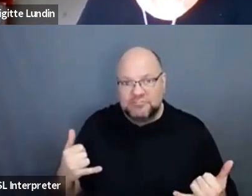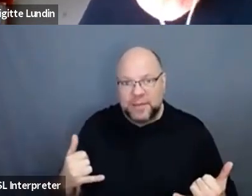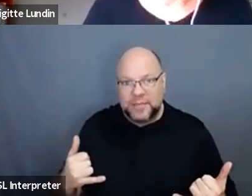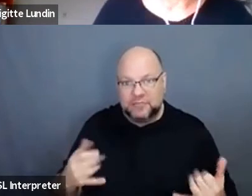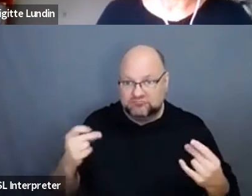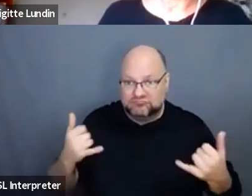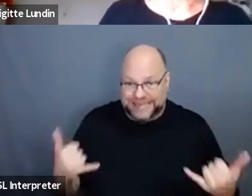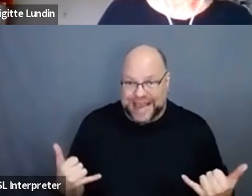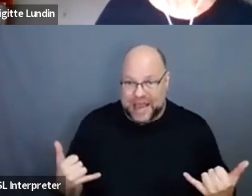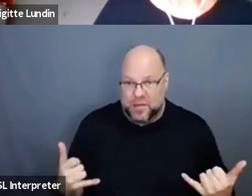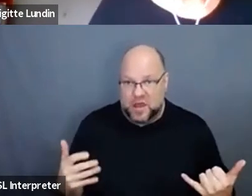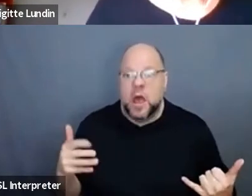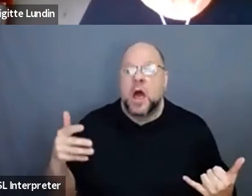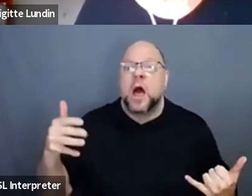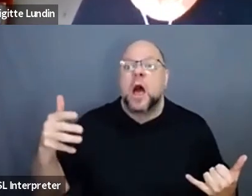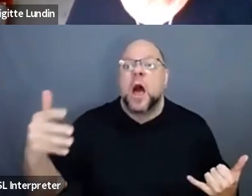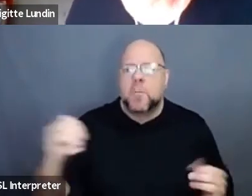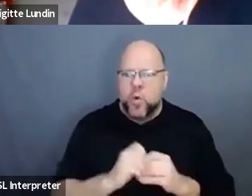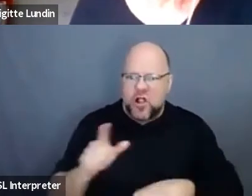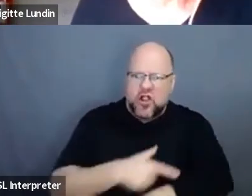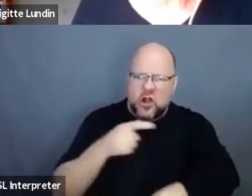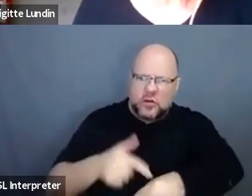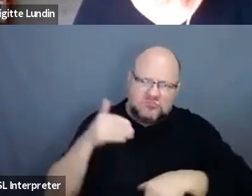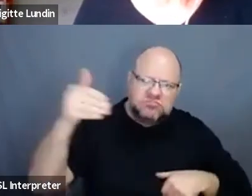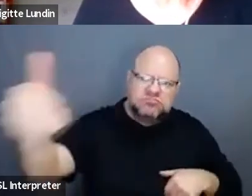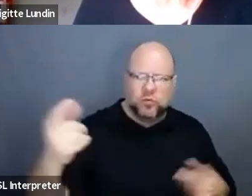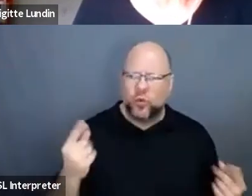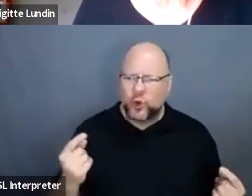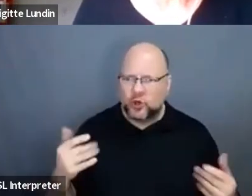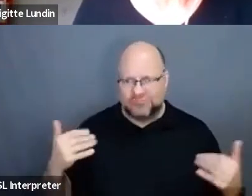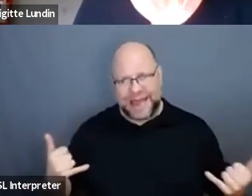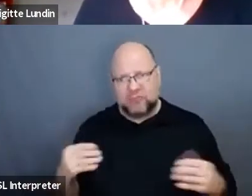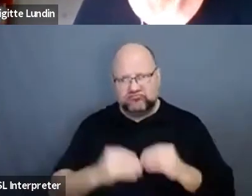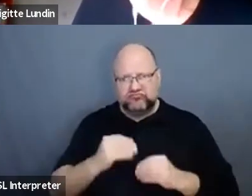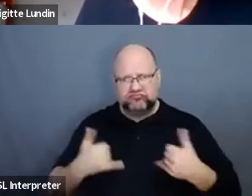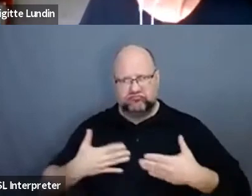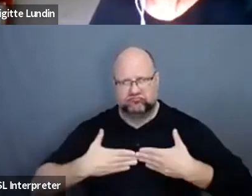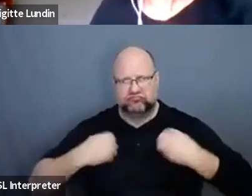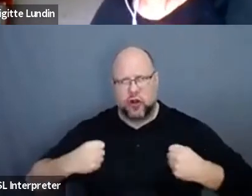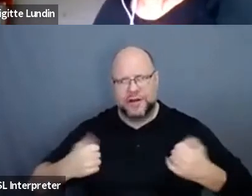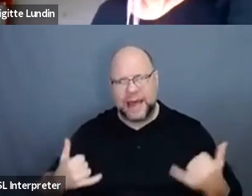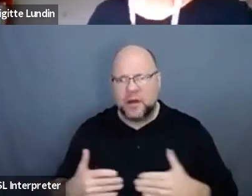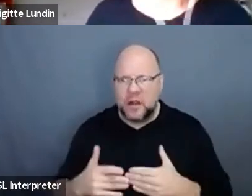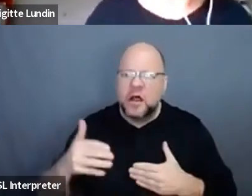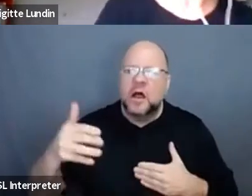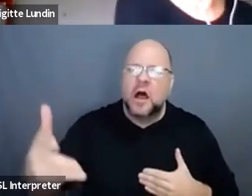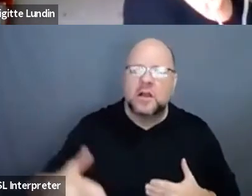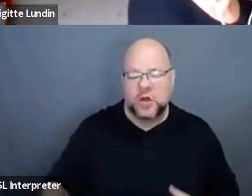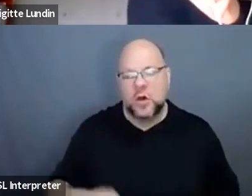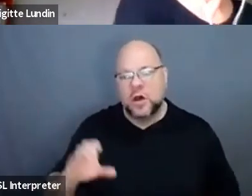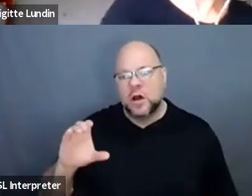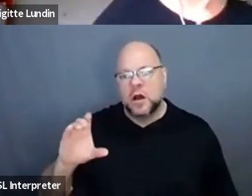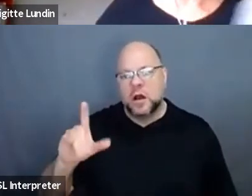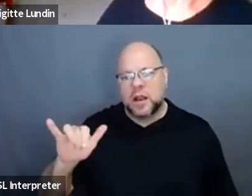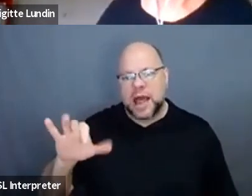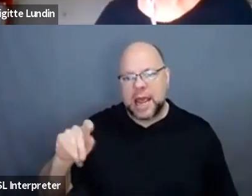immediate future, but how do we think more long-term? And that's why, for me, using climate fiction or using sci-fi